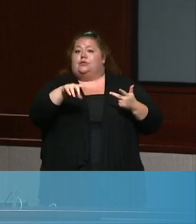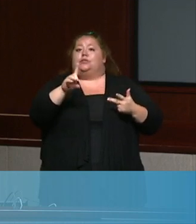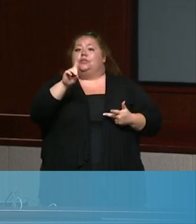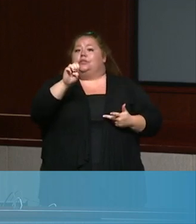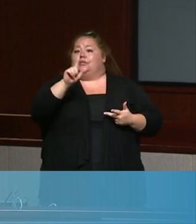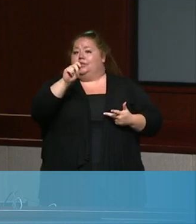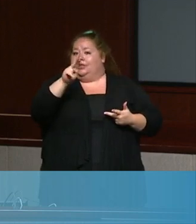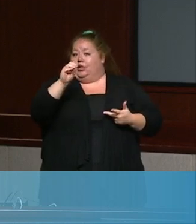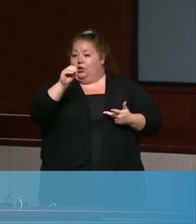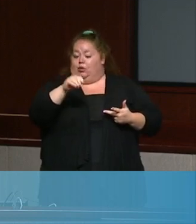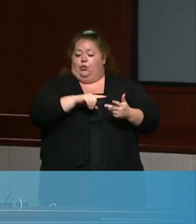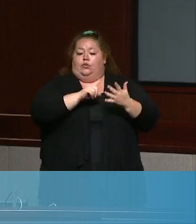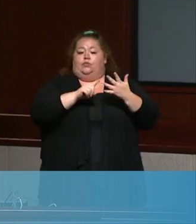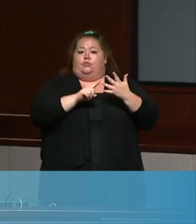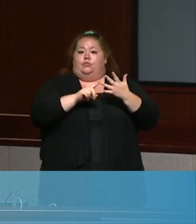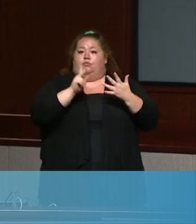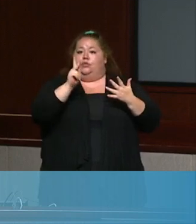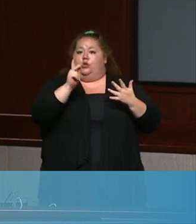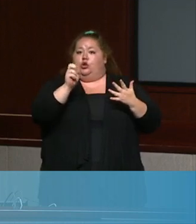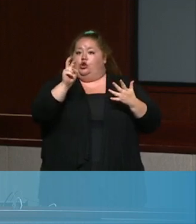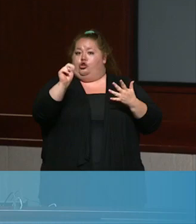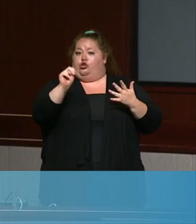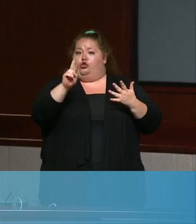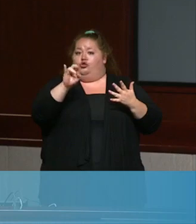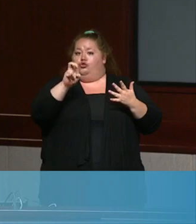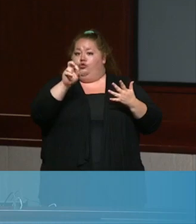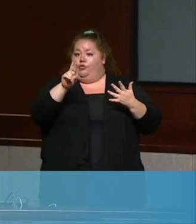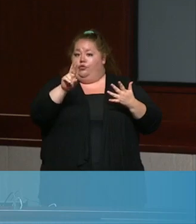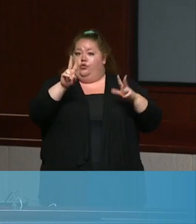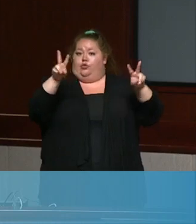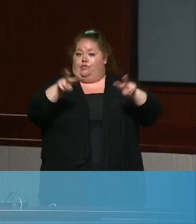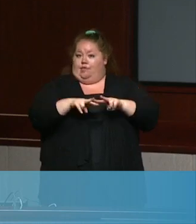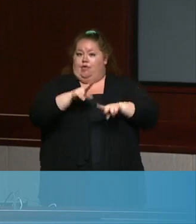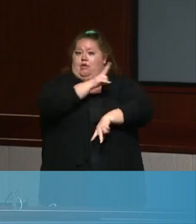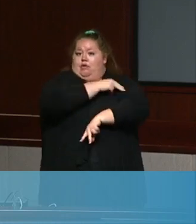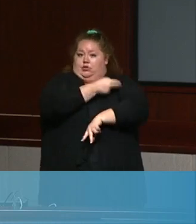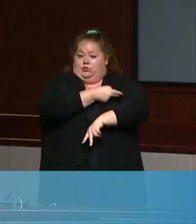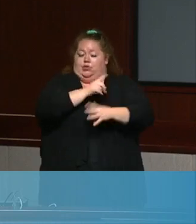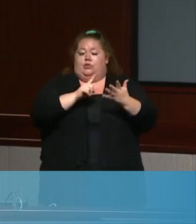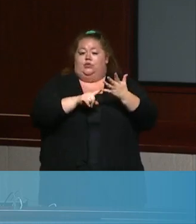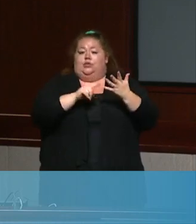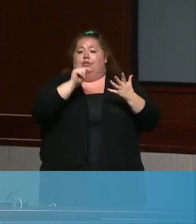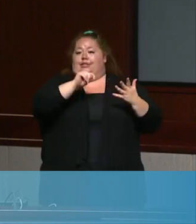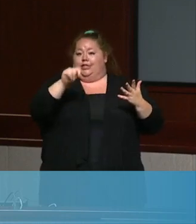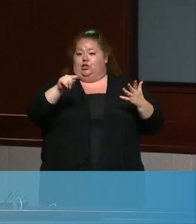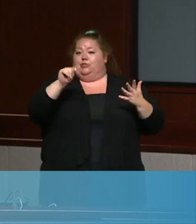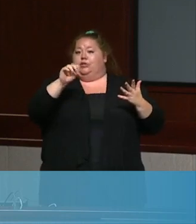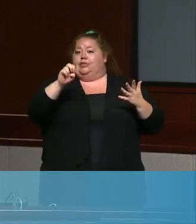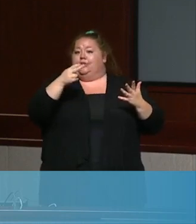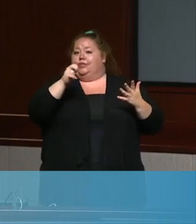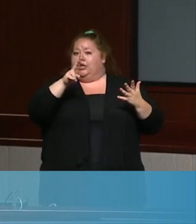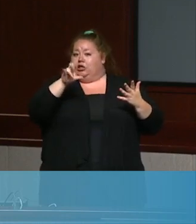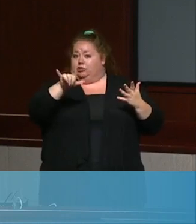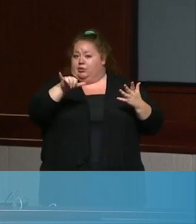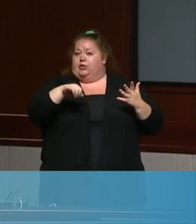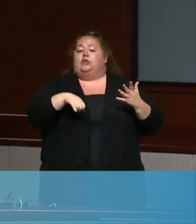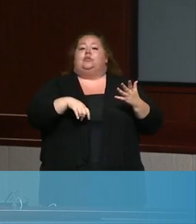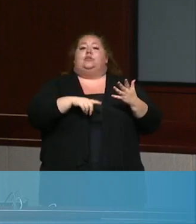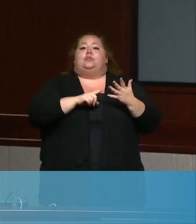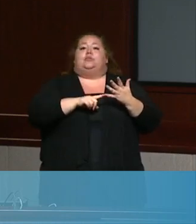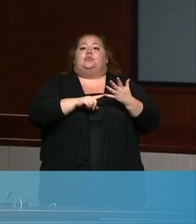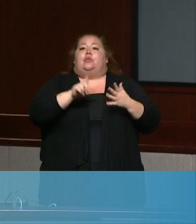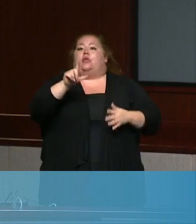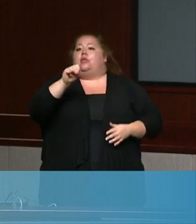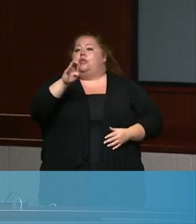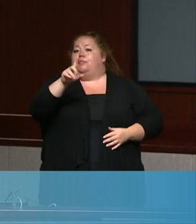Delano. Kern River Valley has the Kern Valley Hospital. Tehachapi has Adventist Health Tehachapi Valley. And